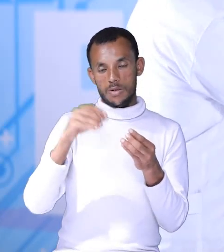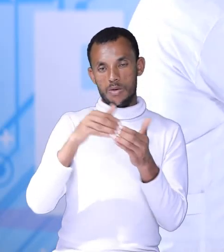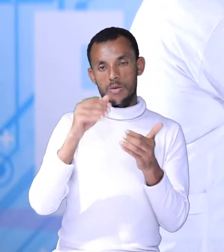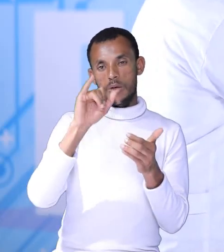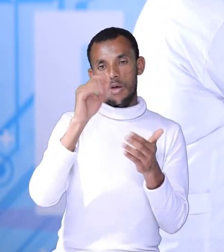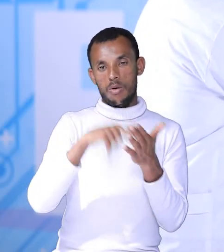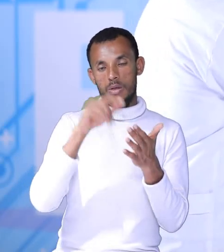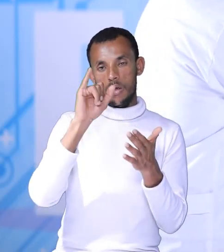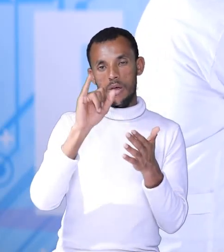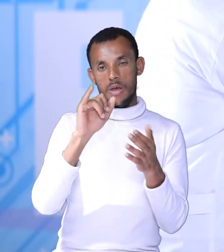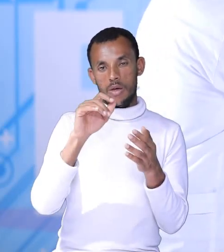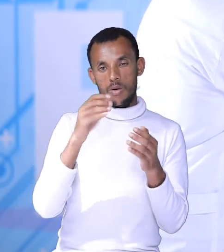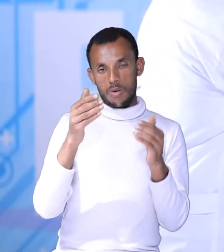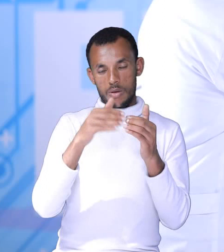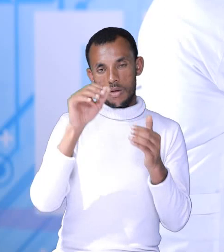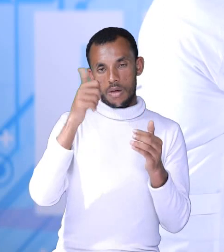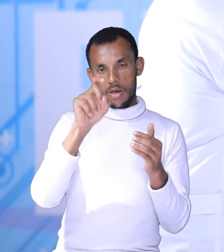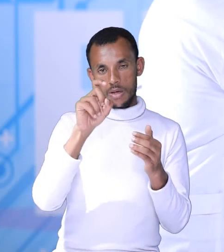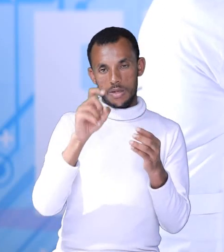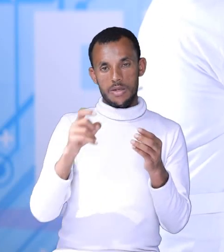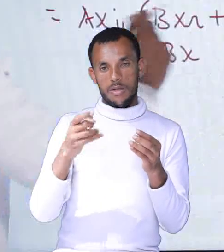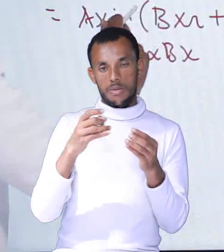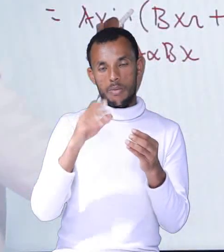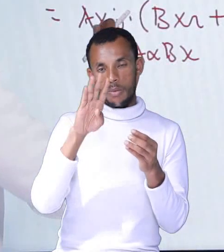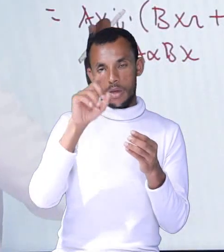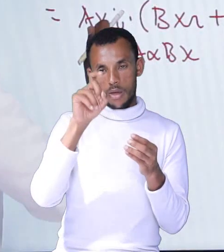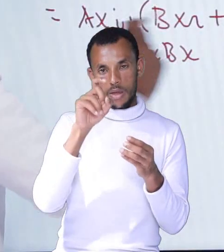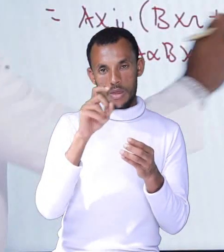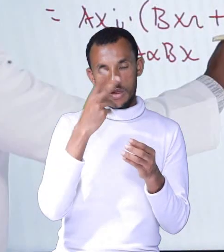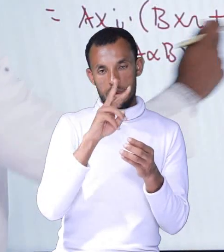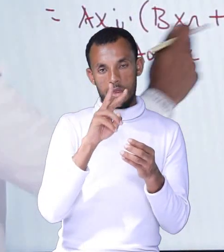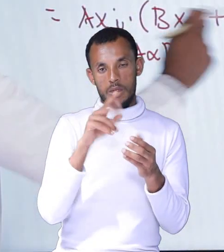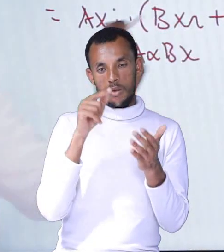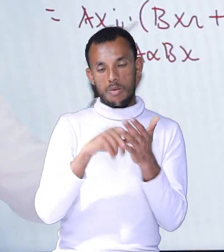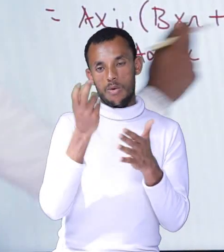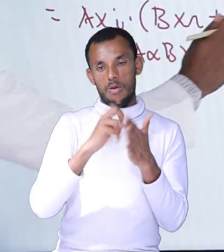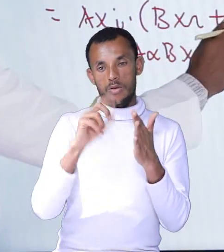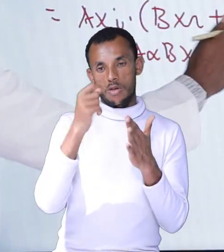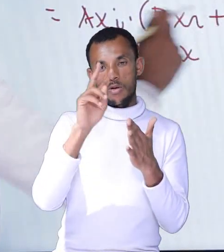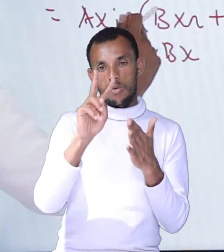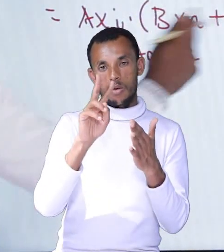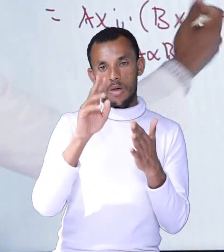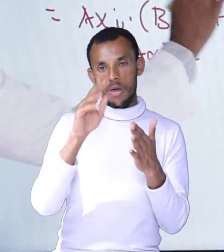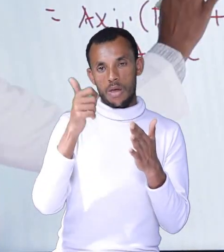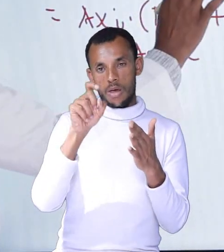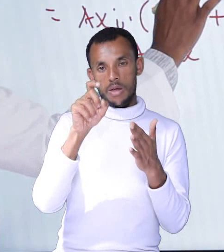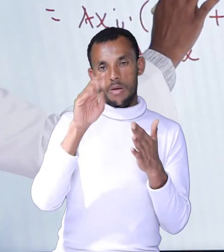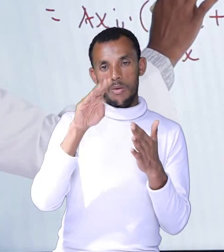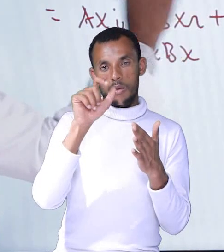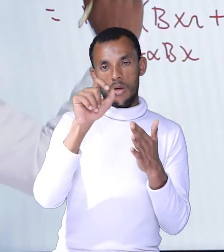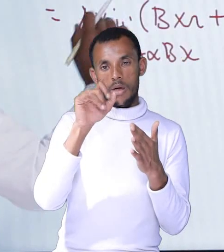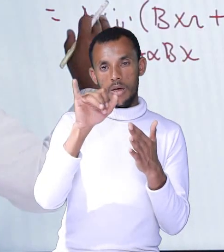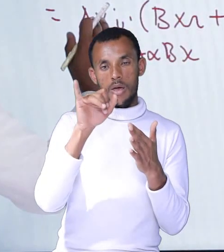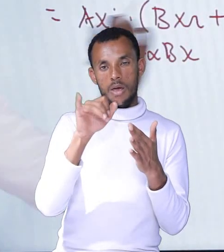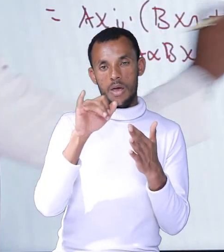this will be this ax bx. The dot product of the two, it is x by I dot j, it is 0. I